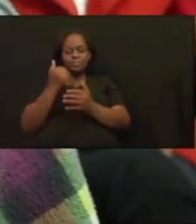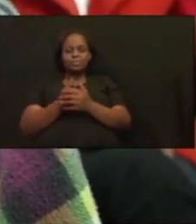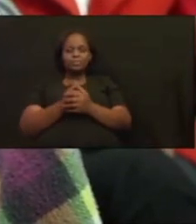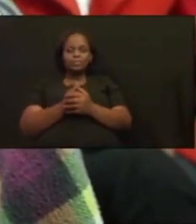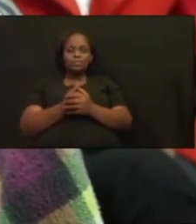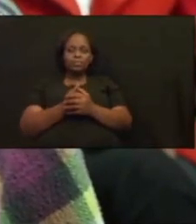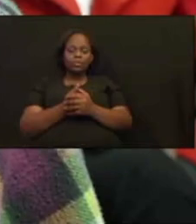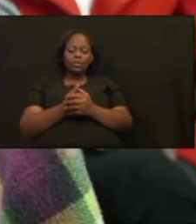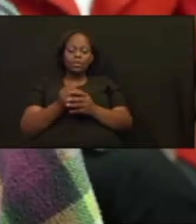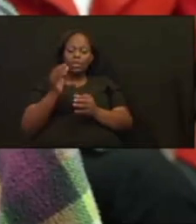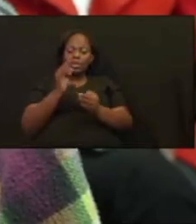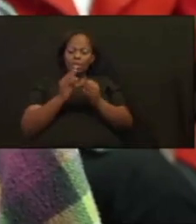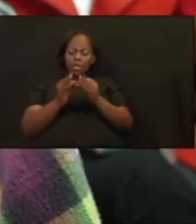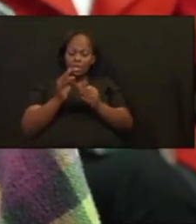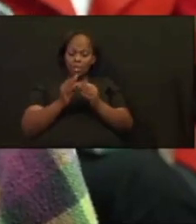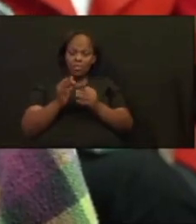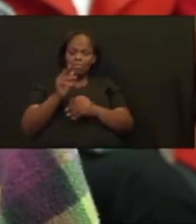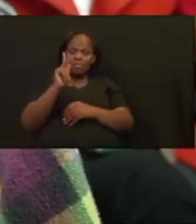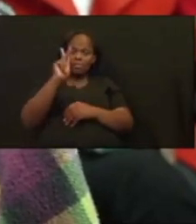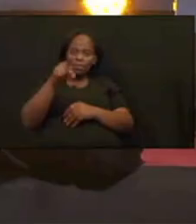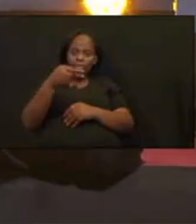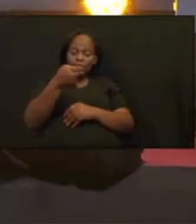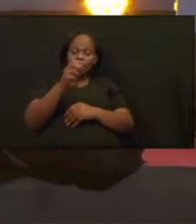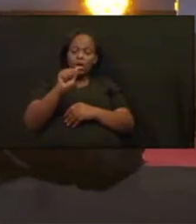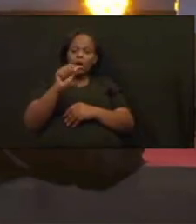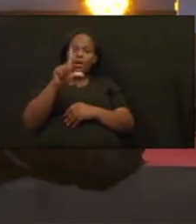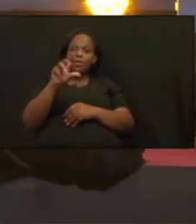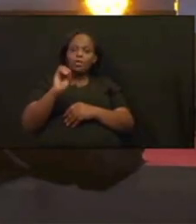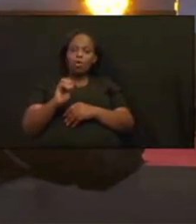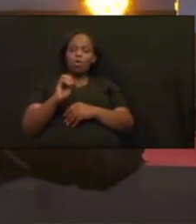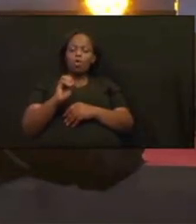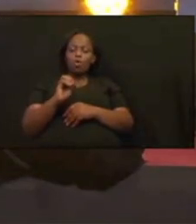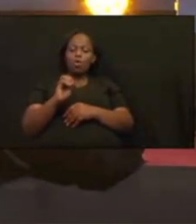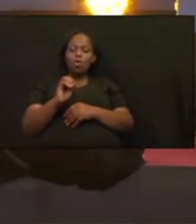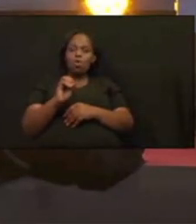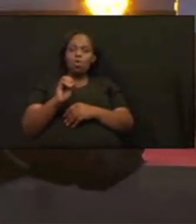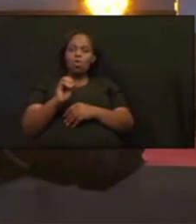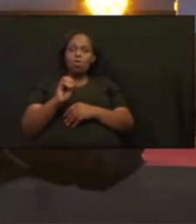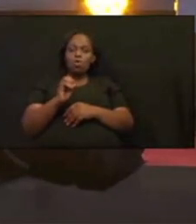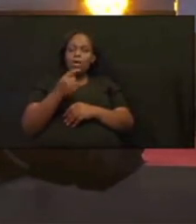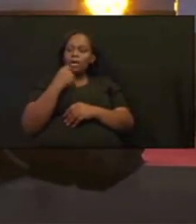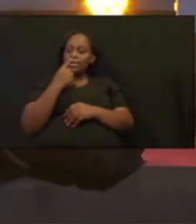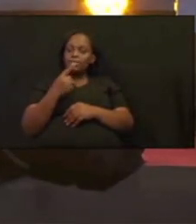If Pharaoh gives you gold free of charges, because God will make demand of it later.